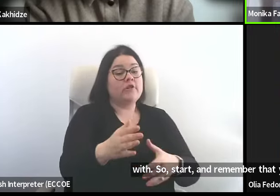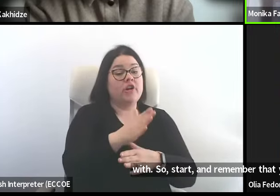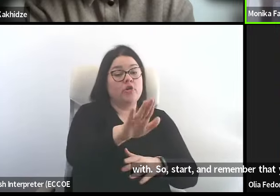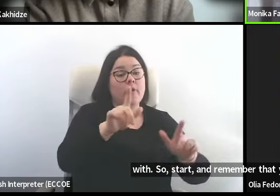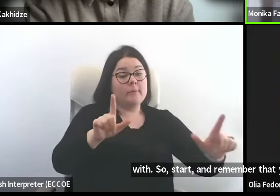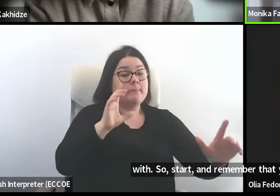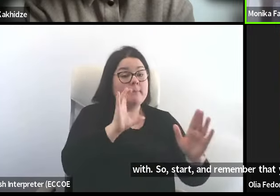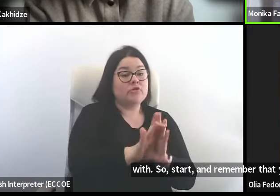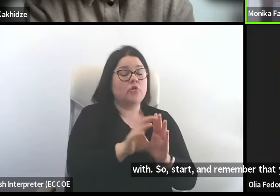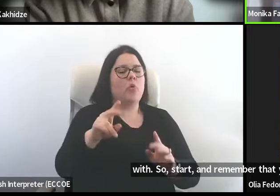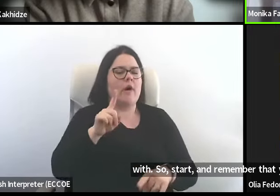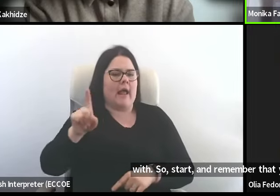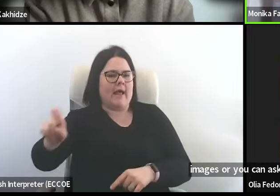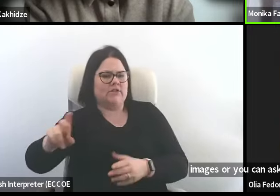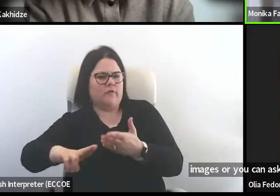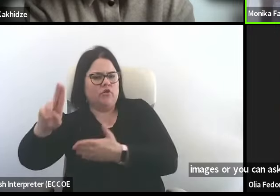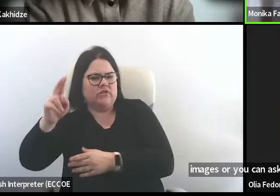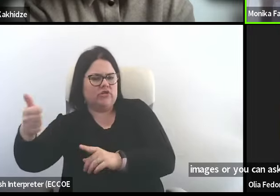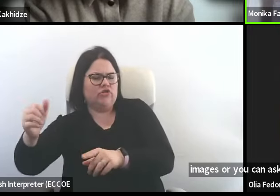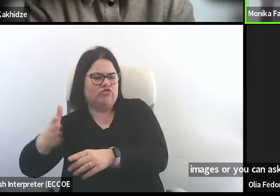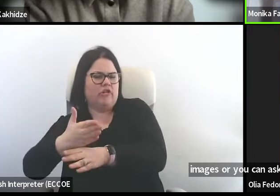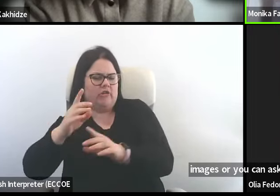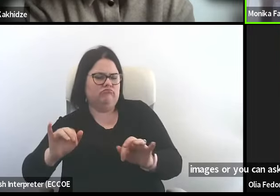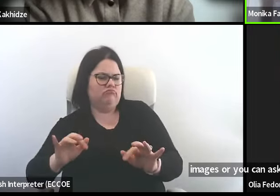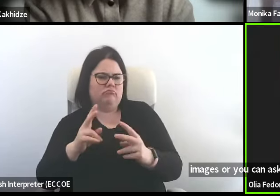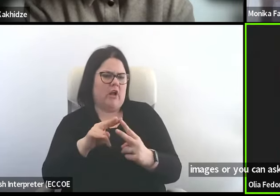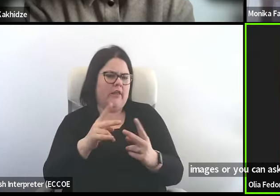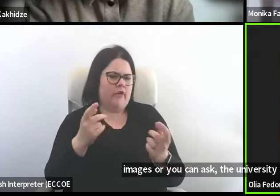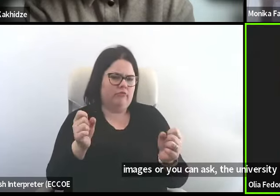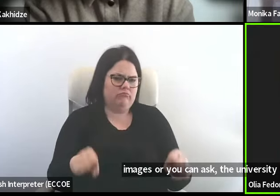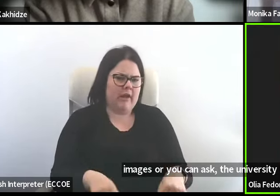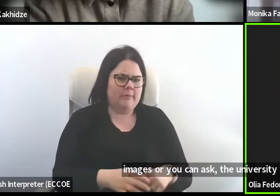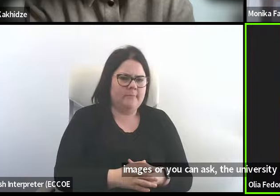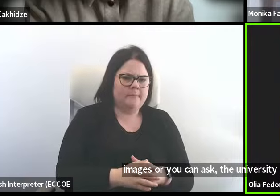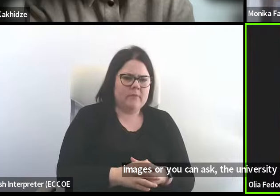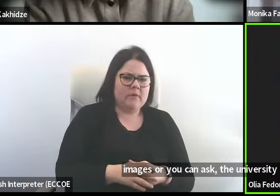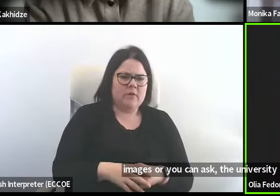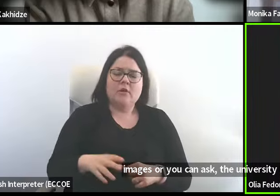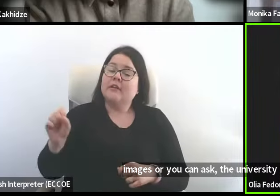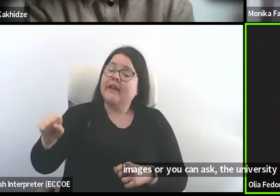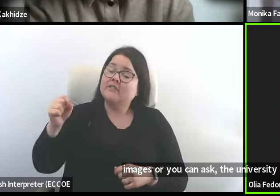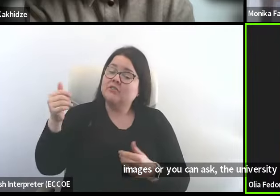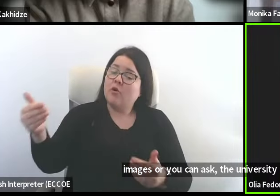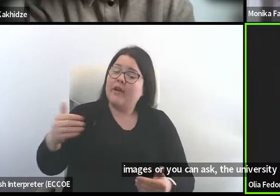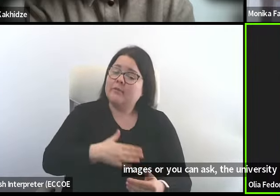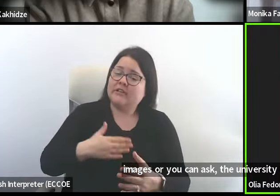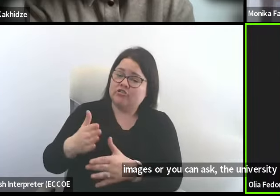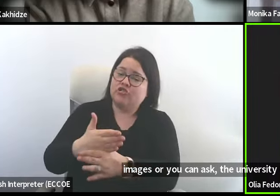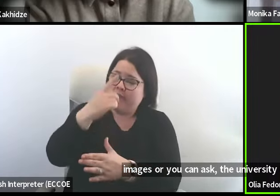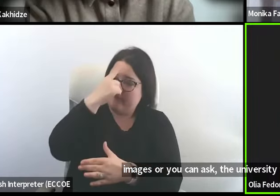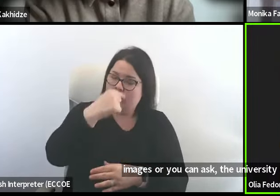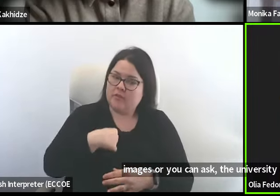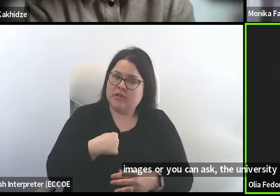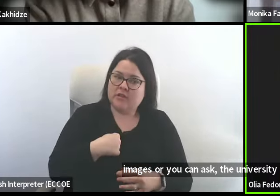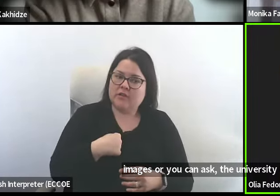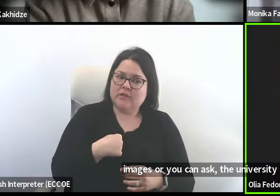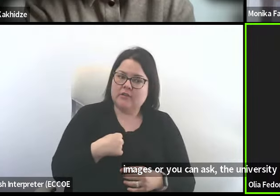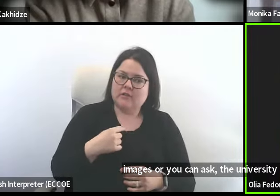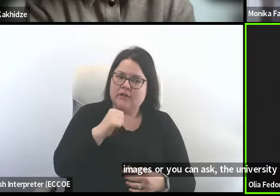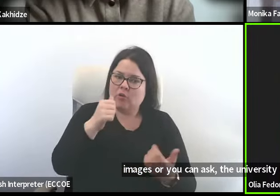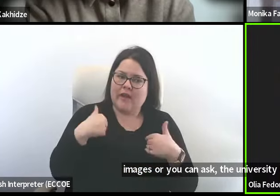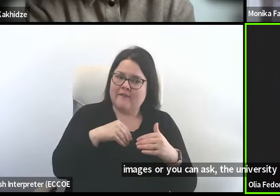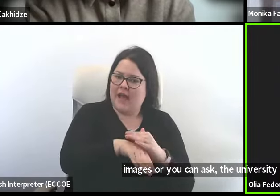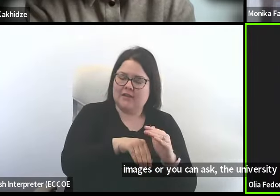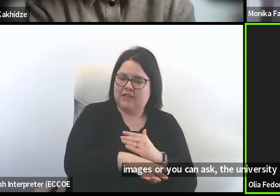ask the university to share your images. Yes, can you please share them? Because I don't have